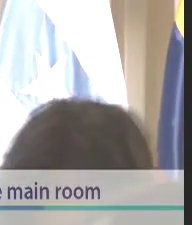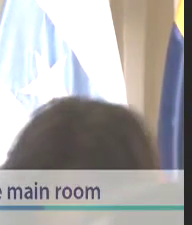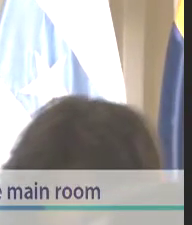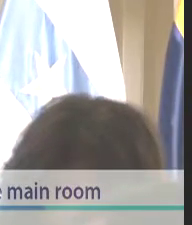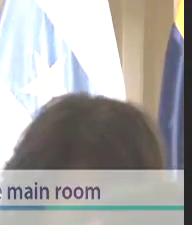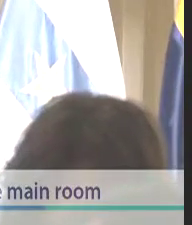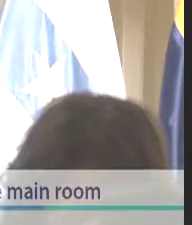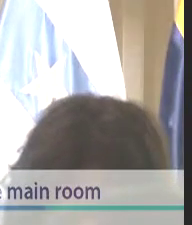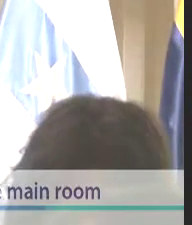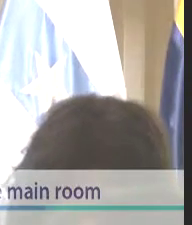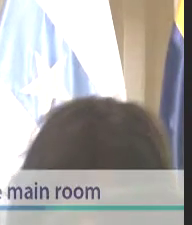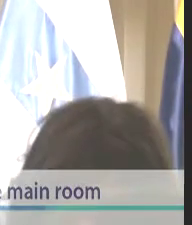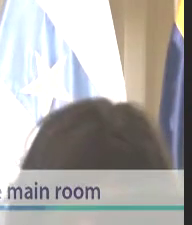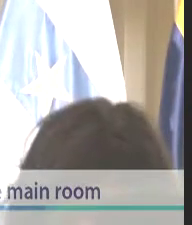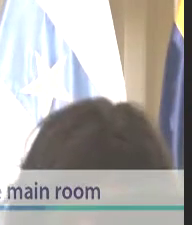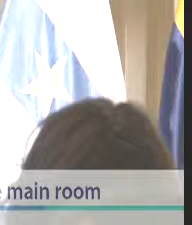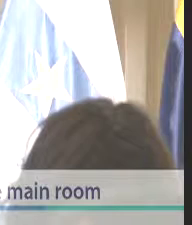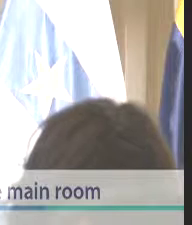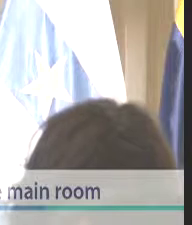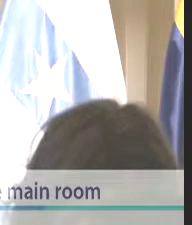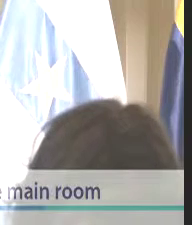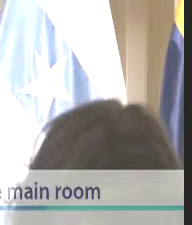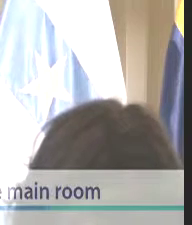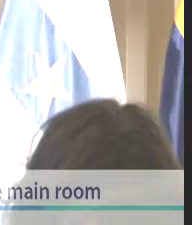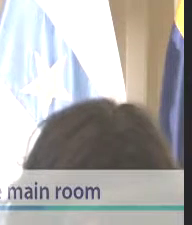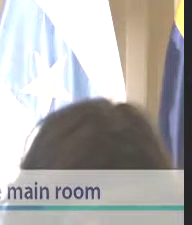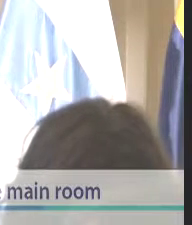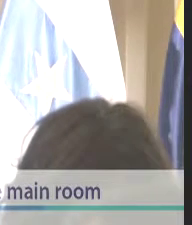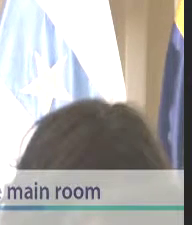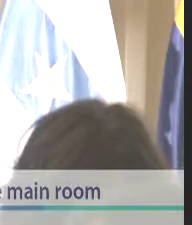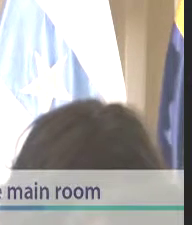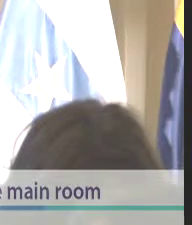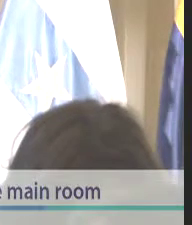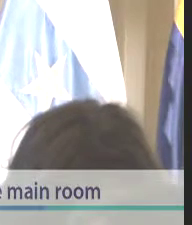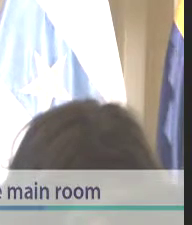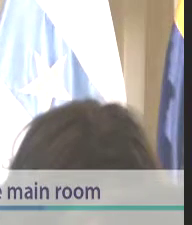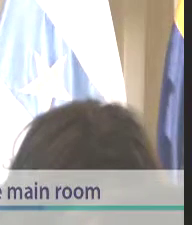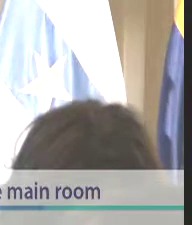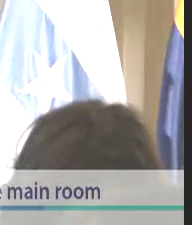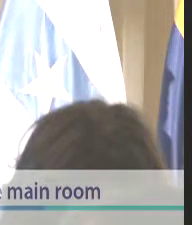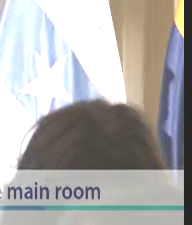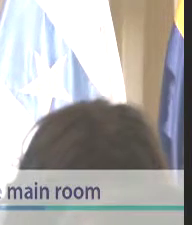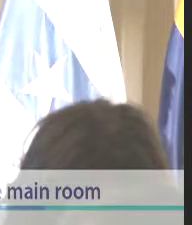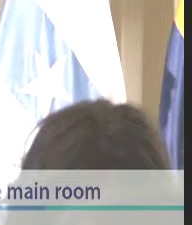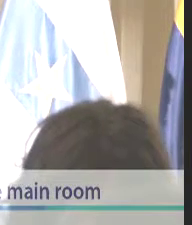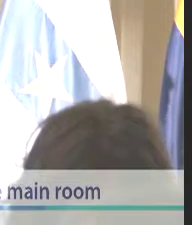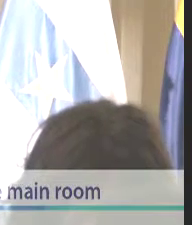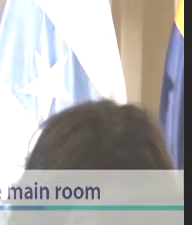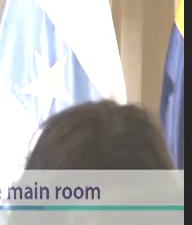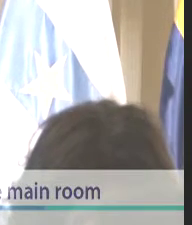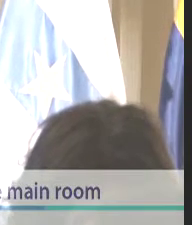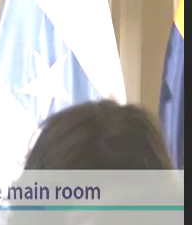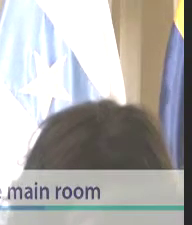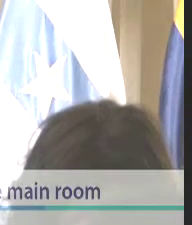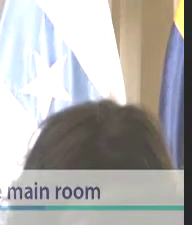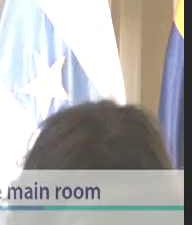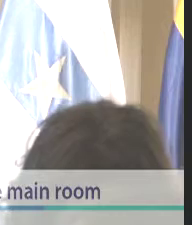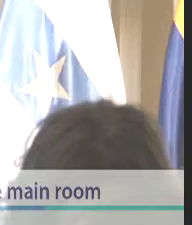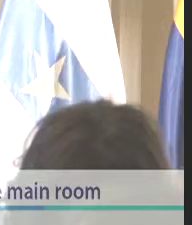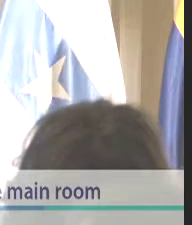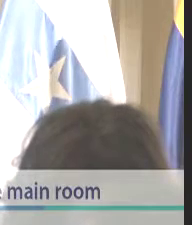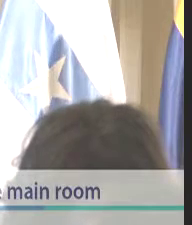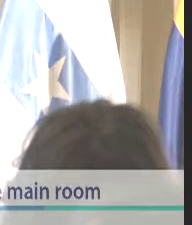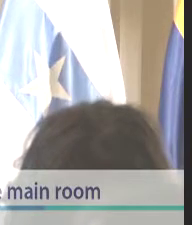ex-Mayor of Cuenca in Ecuador, and Jonas Donizetti, Mayor